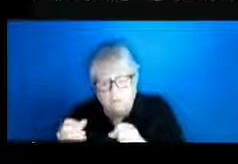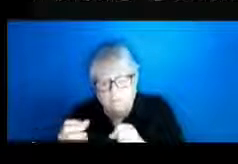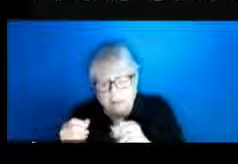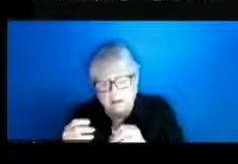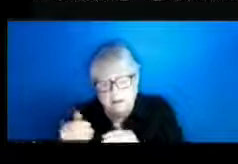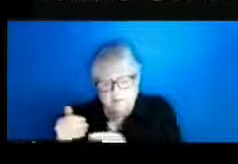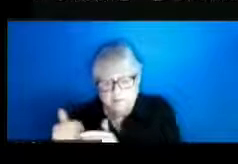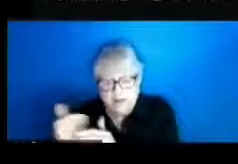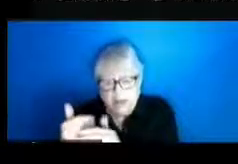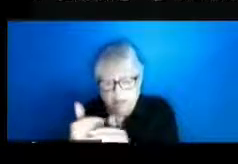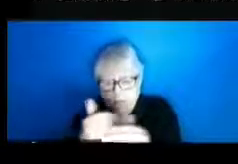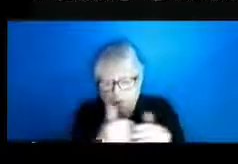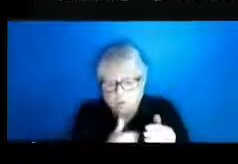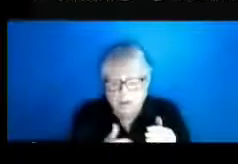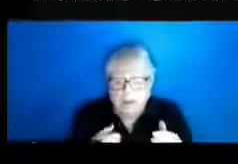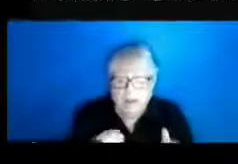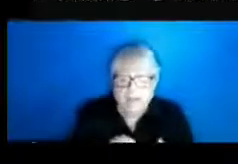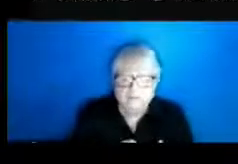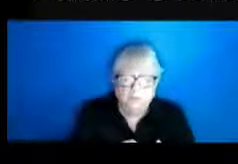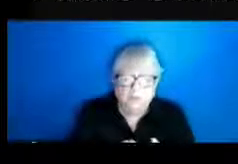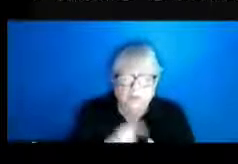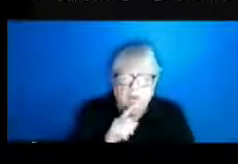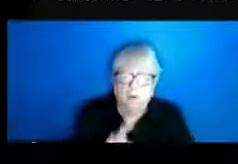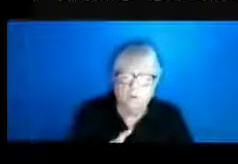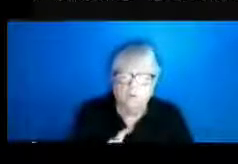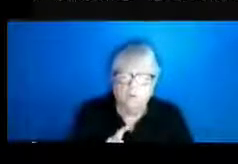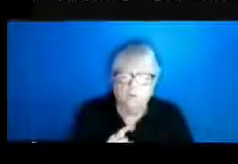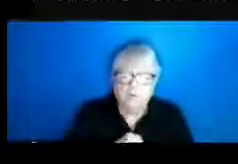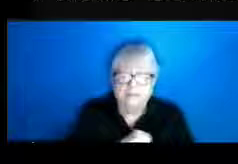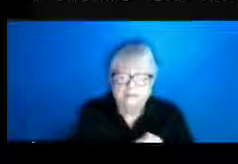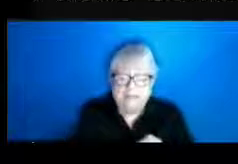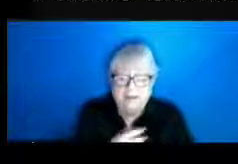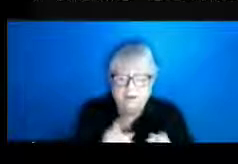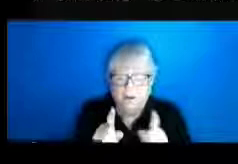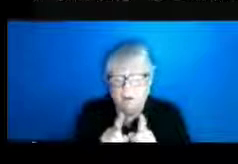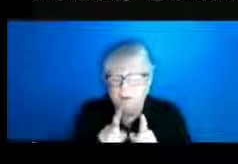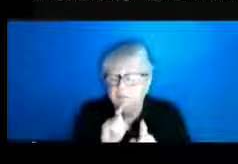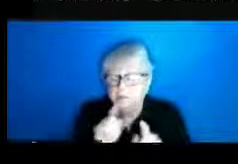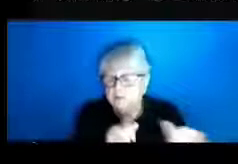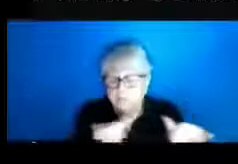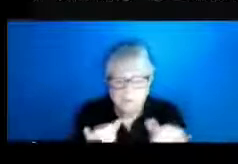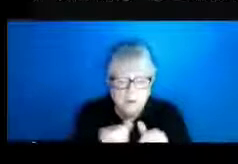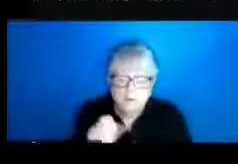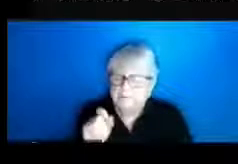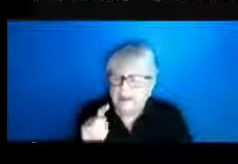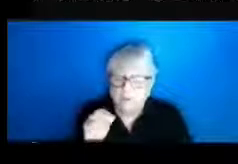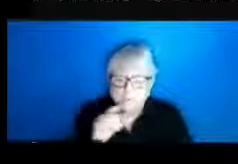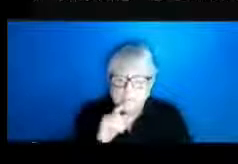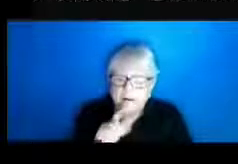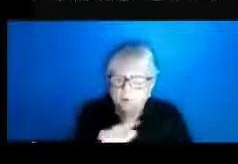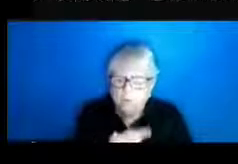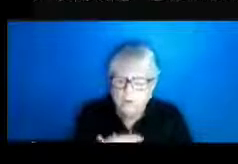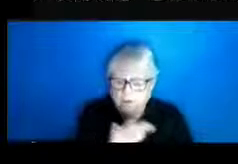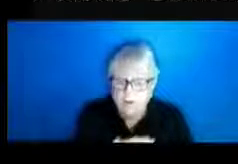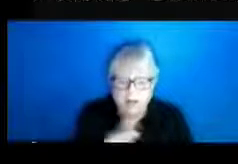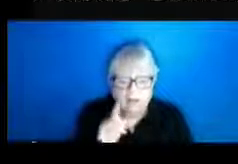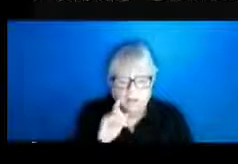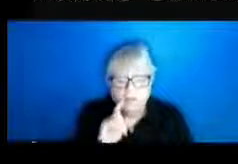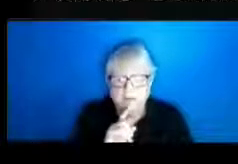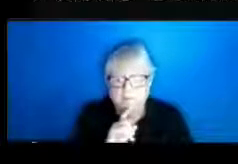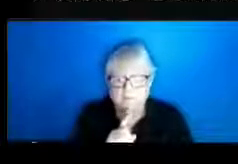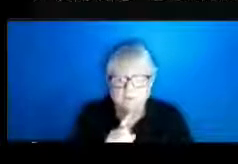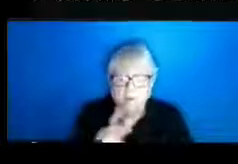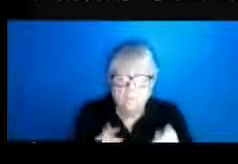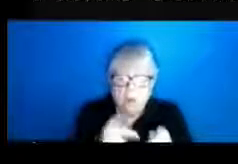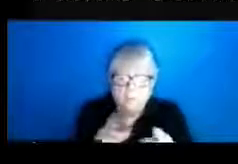neighborhoods. And as we go to our Senate district, you'll see that it is again very similar for the Sacramento region. Thankfully, because of population sizes, we're able